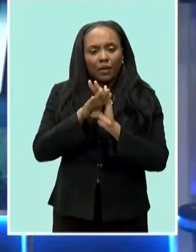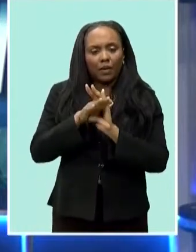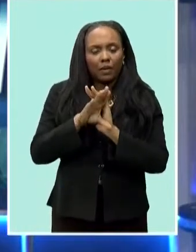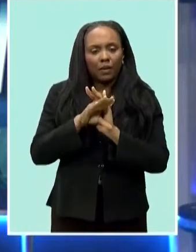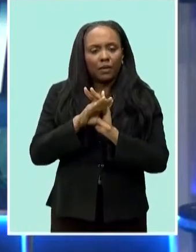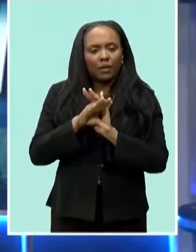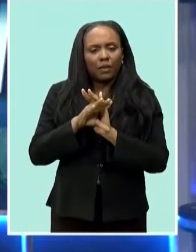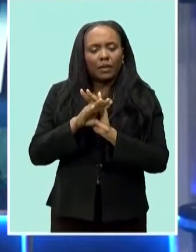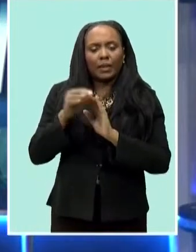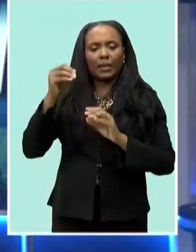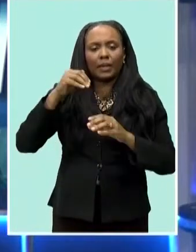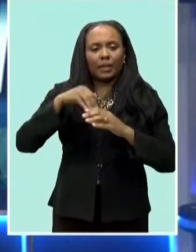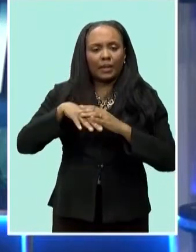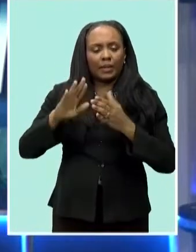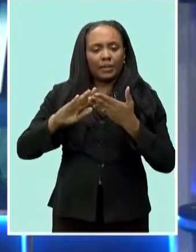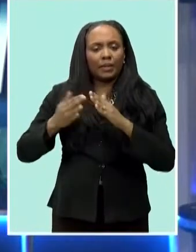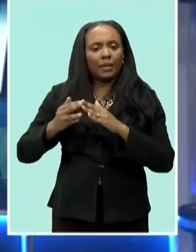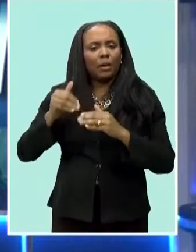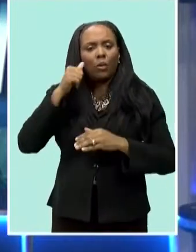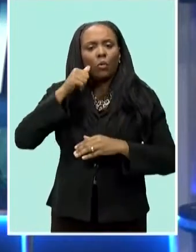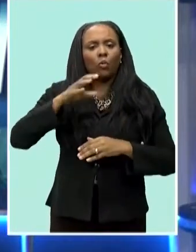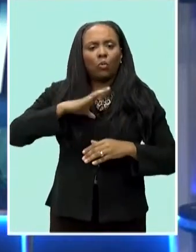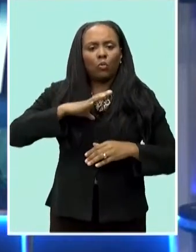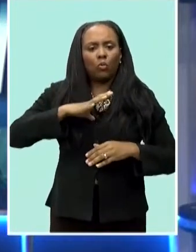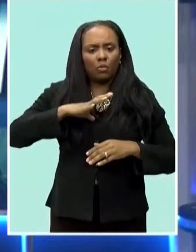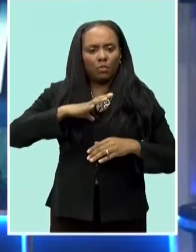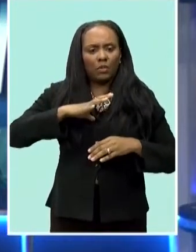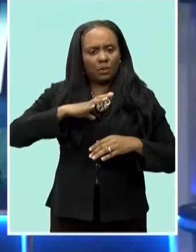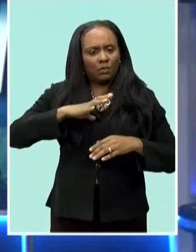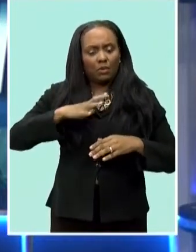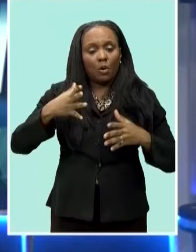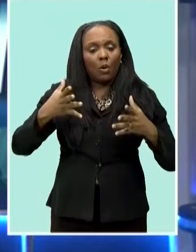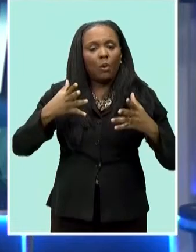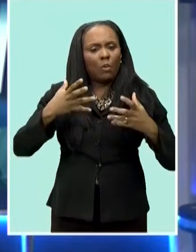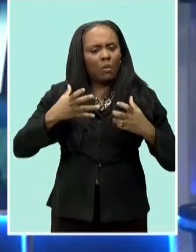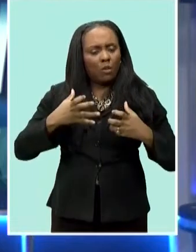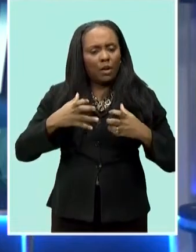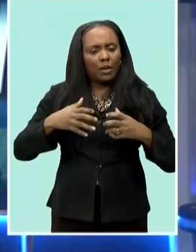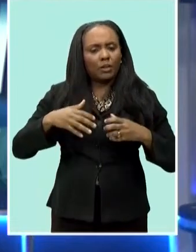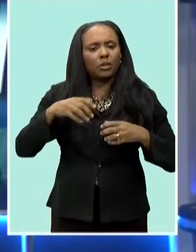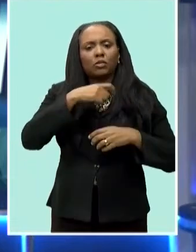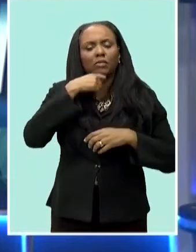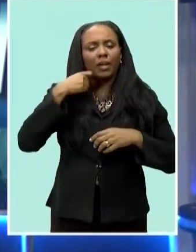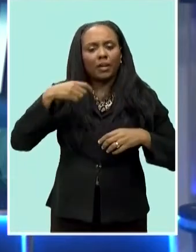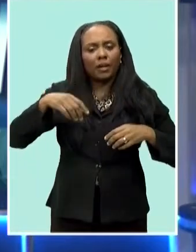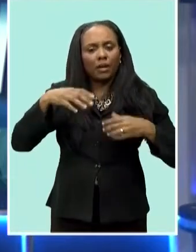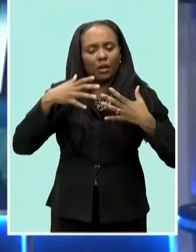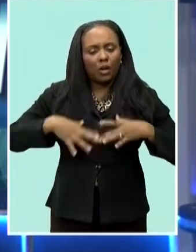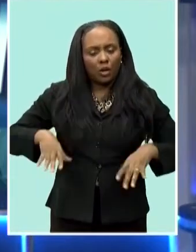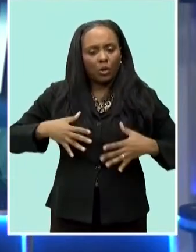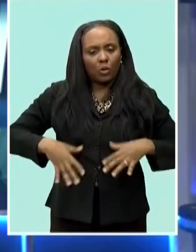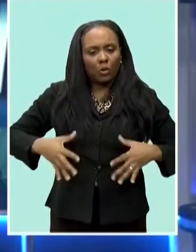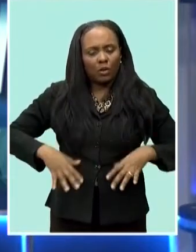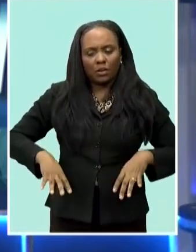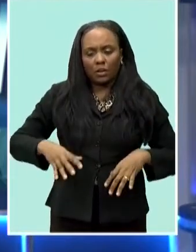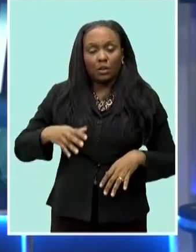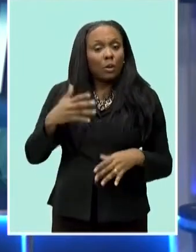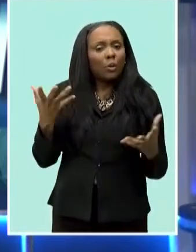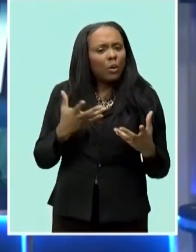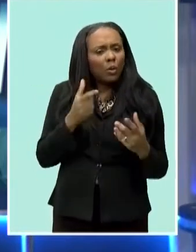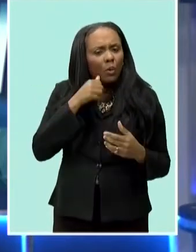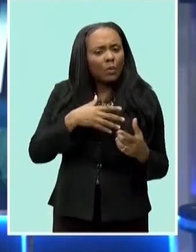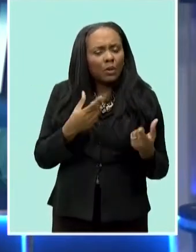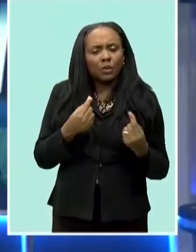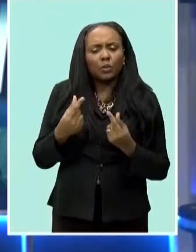woman hanging clothes on a guide wire linked to an electric pole has sparked a reaction from the Barbados Light and Power Company. The power